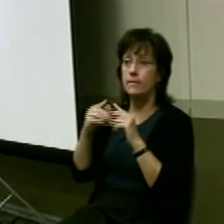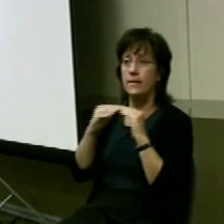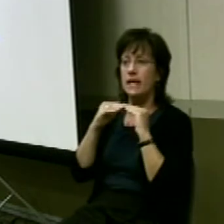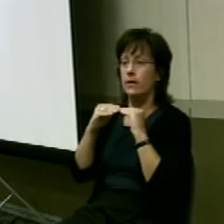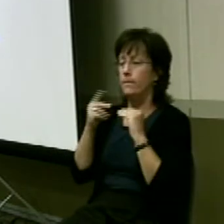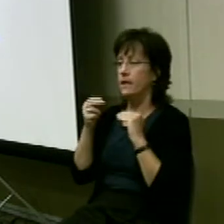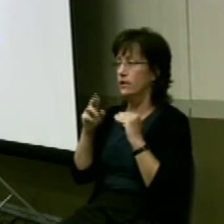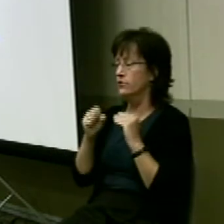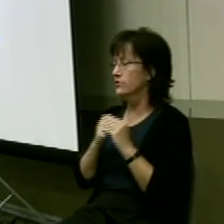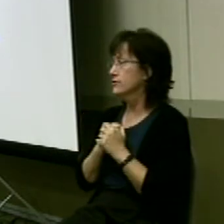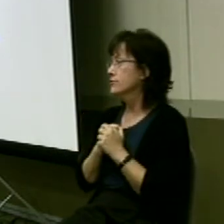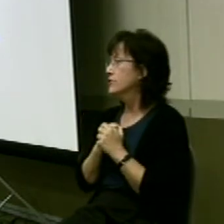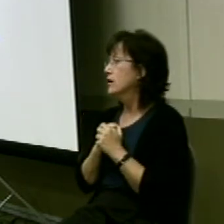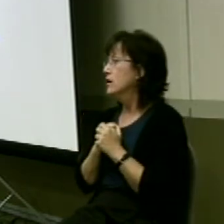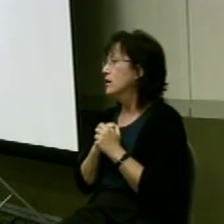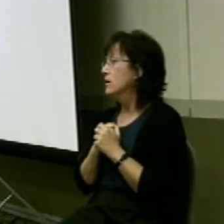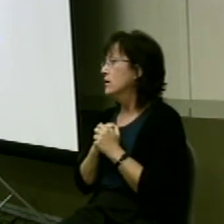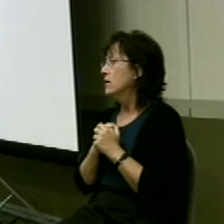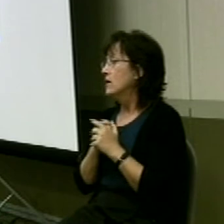peers.